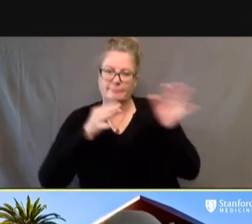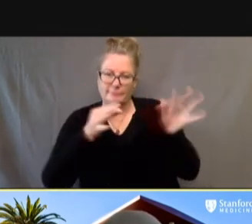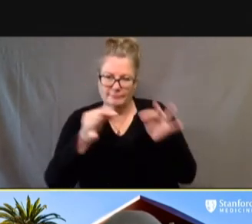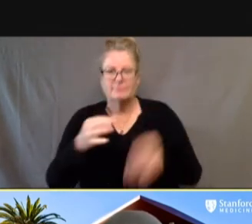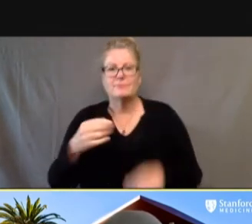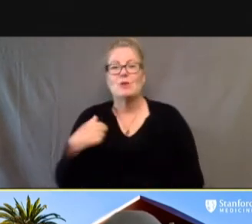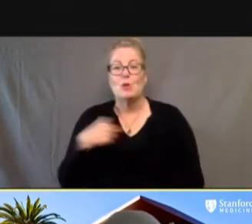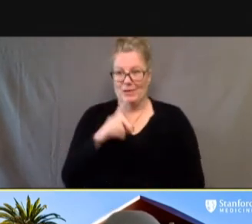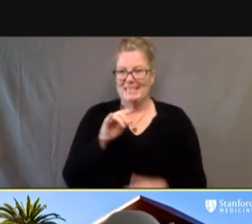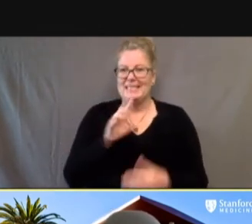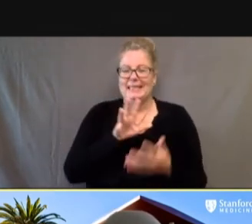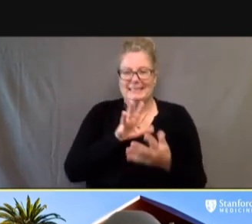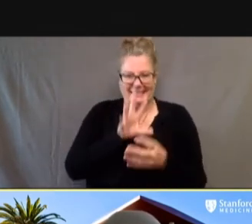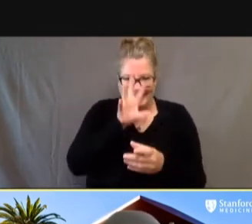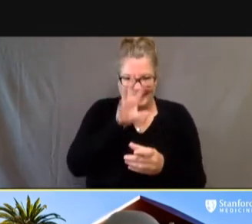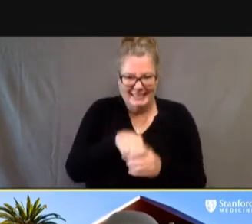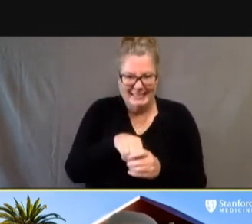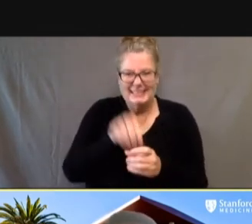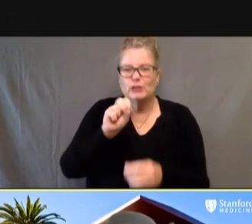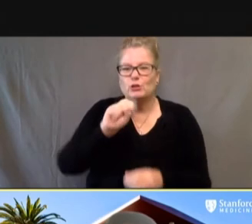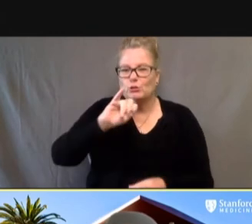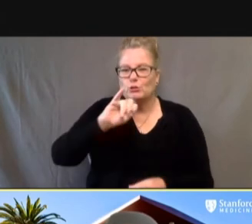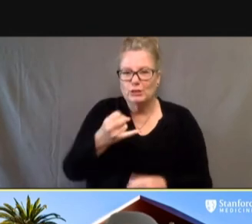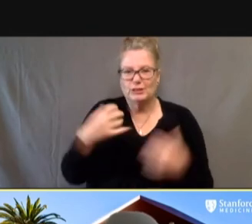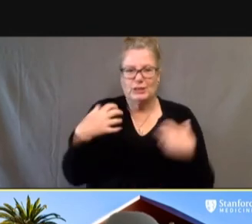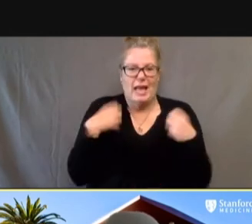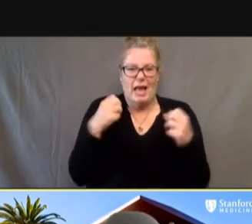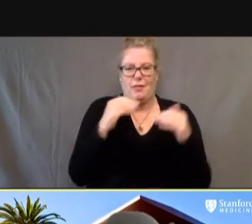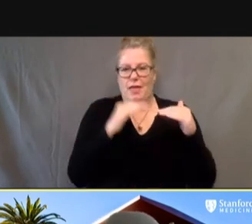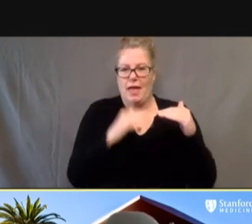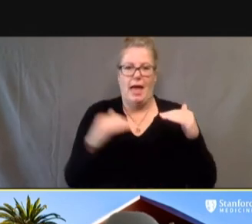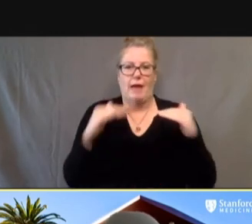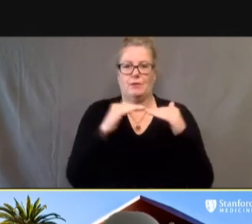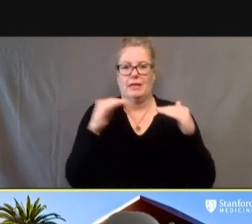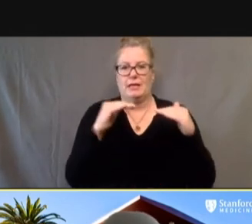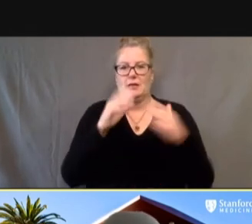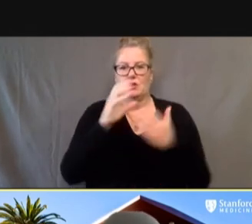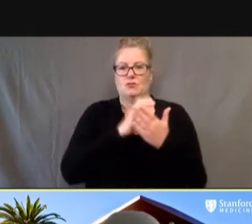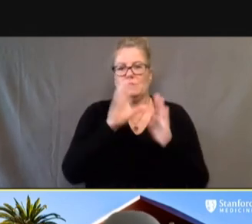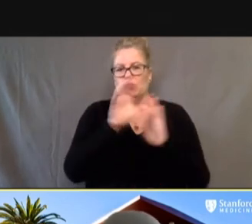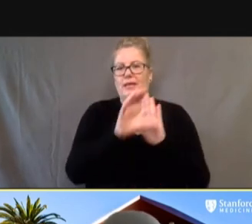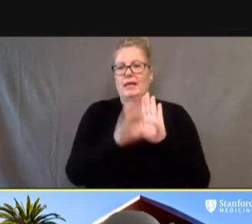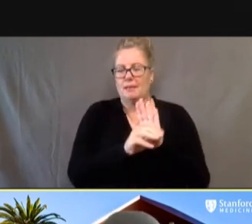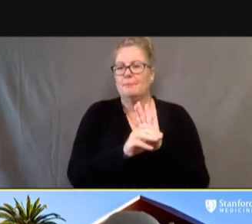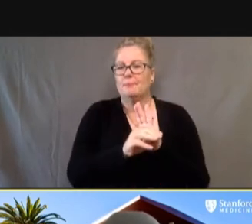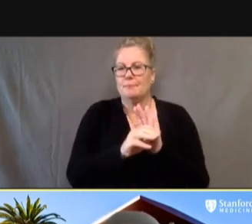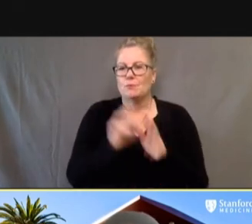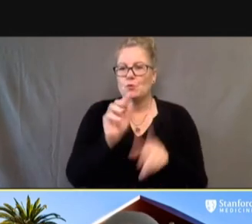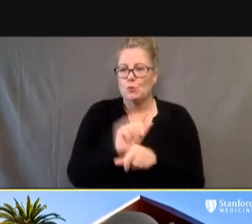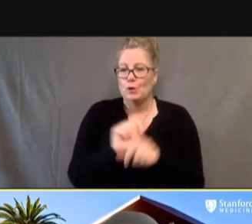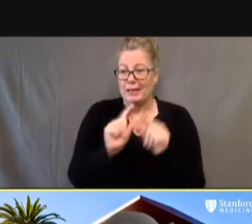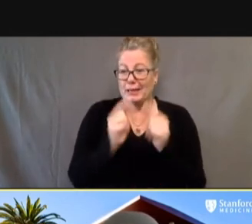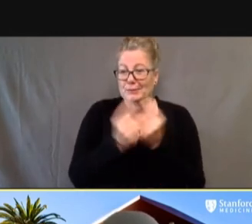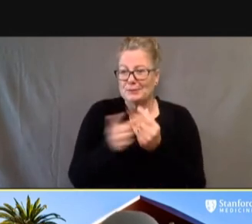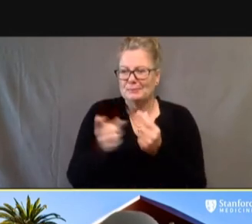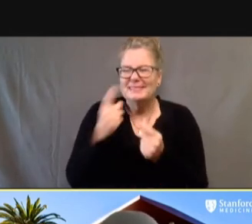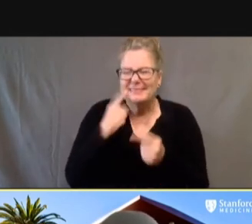Health Equity Curriculum Working Group, which has been a new initiative that you guys heard about a little bit this morning.